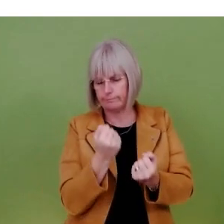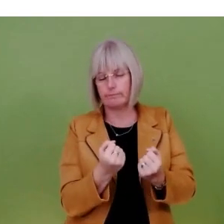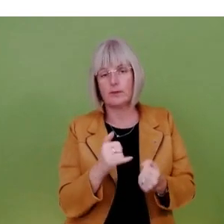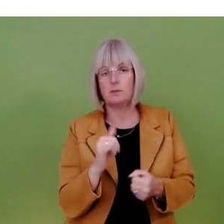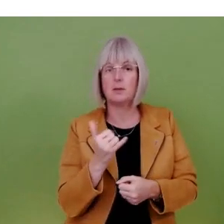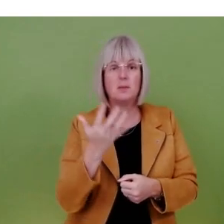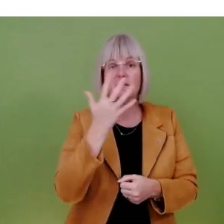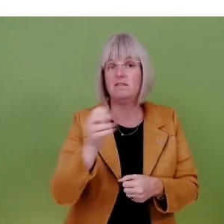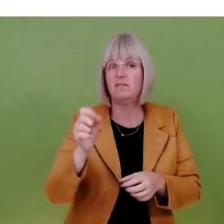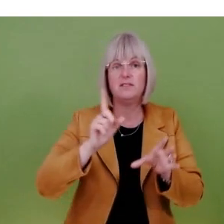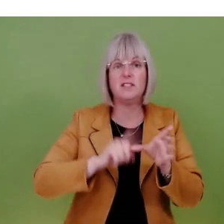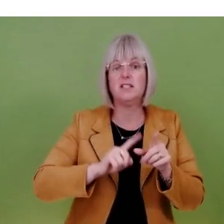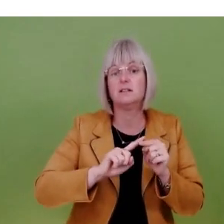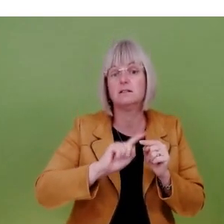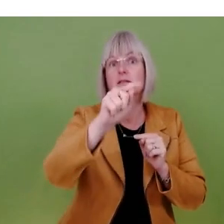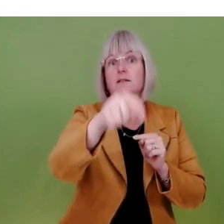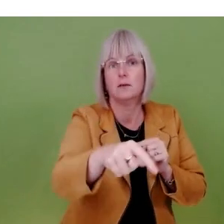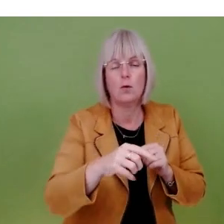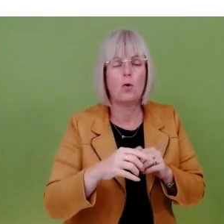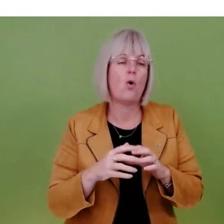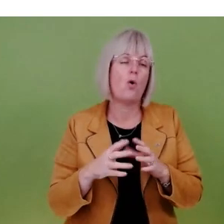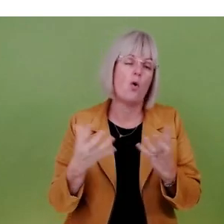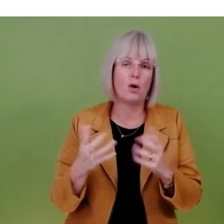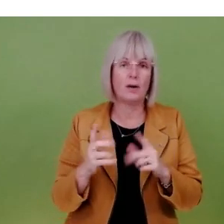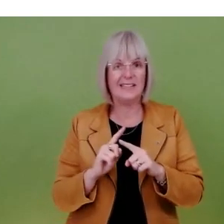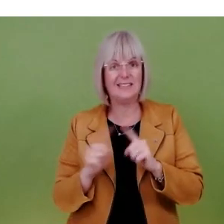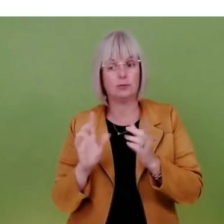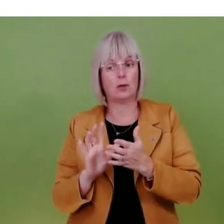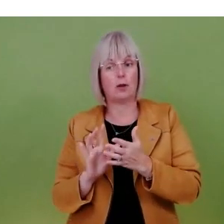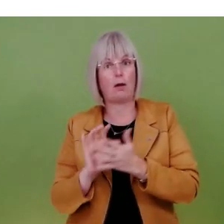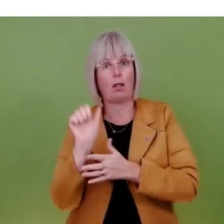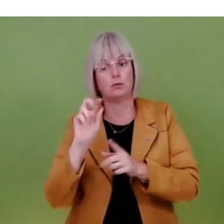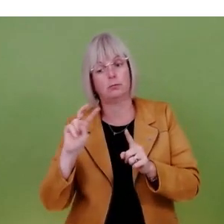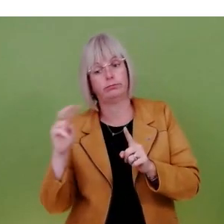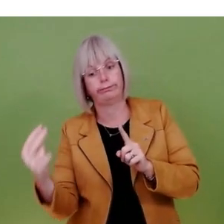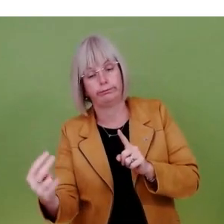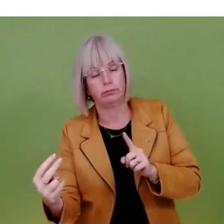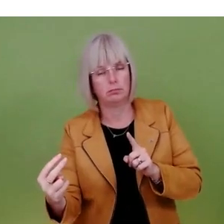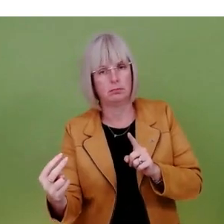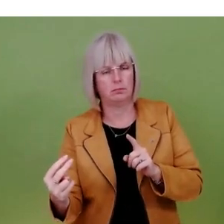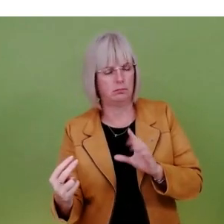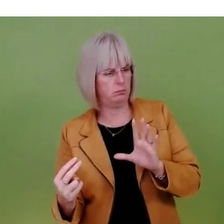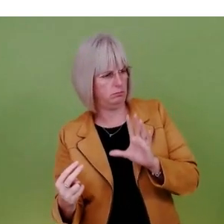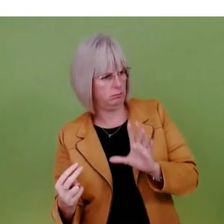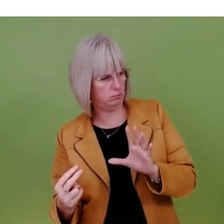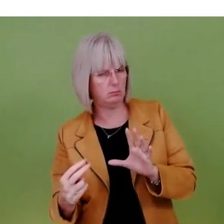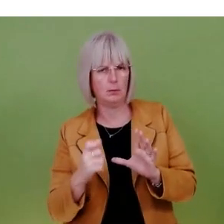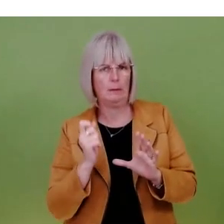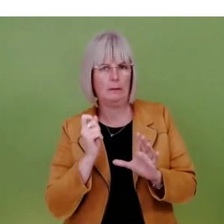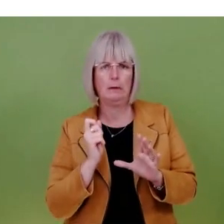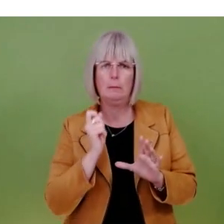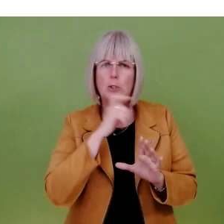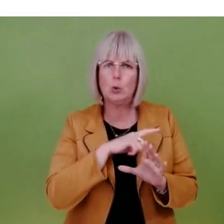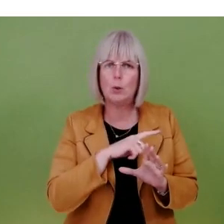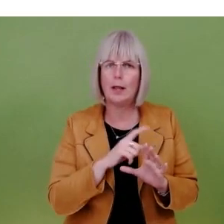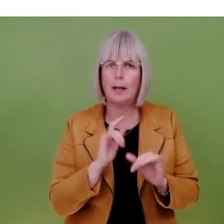look at from a different cultural perspective and see as really quite unusual and peculiar. And I think across all of our